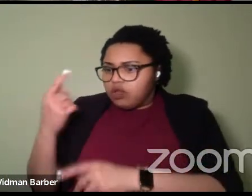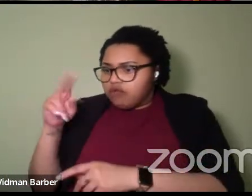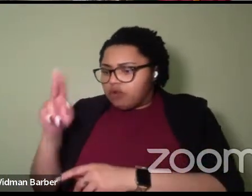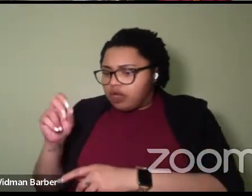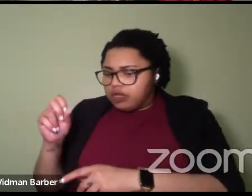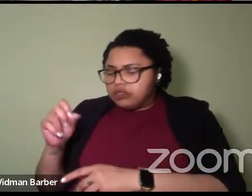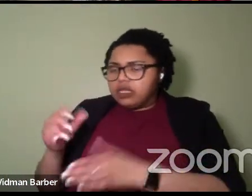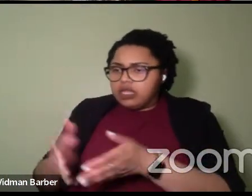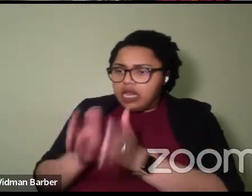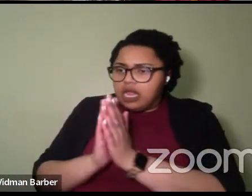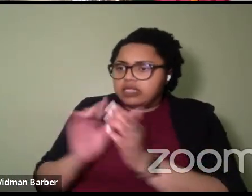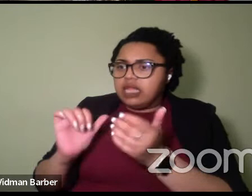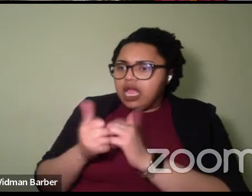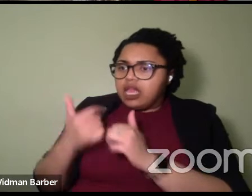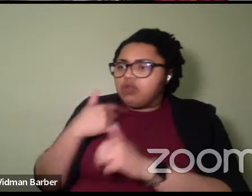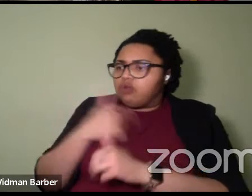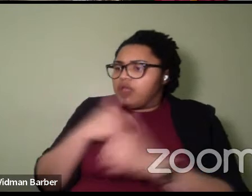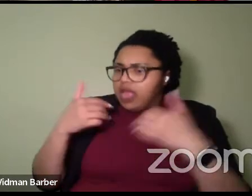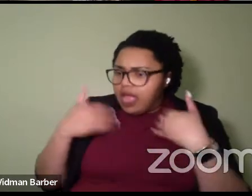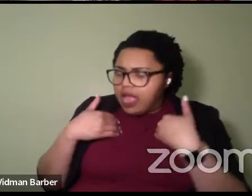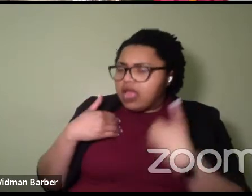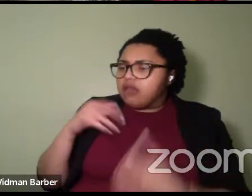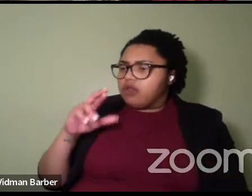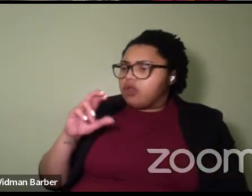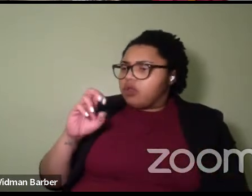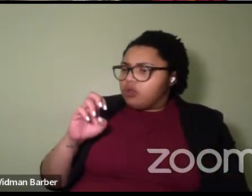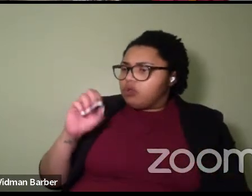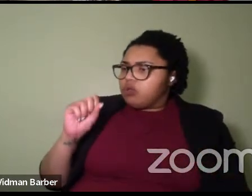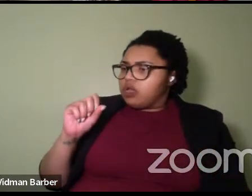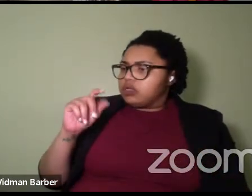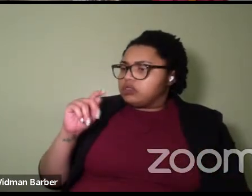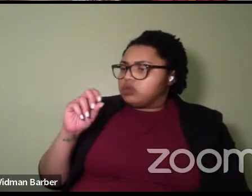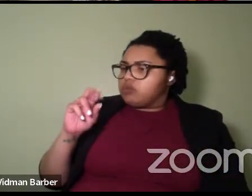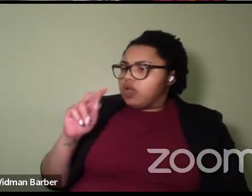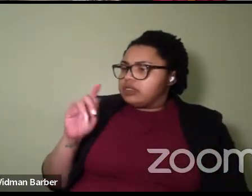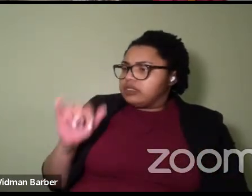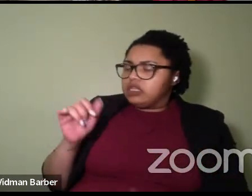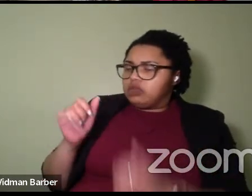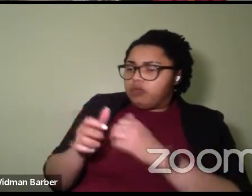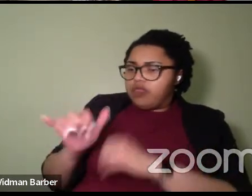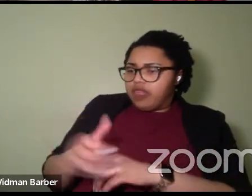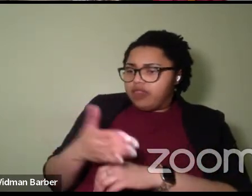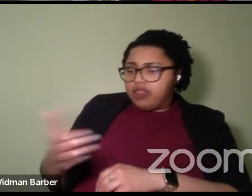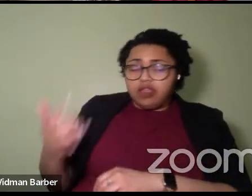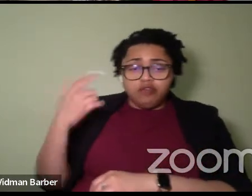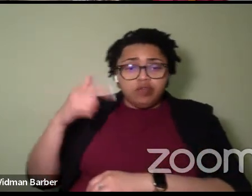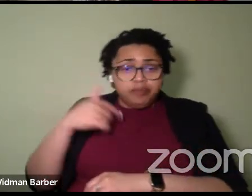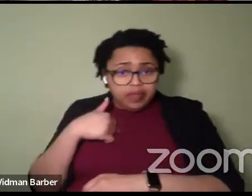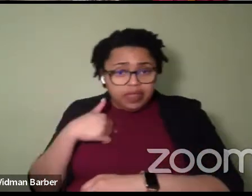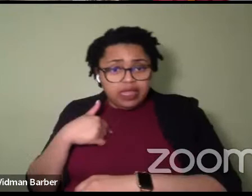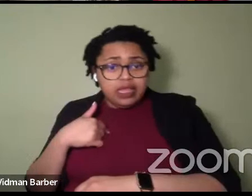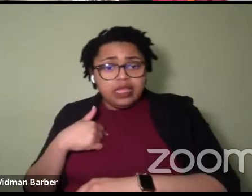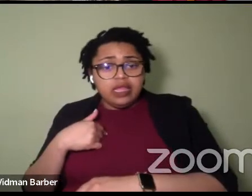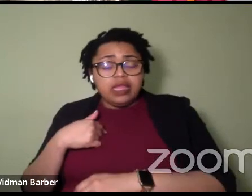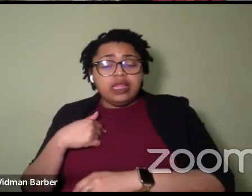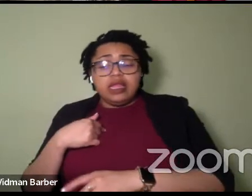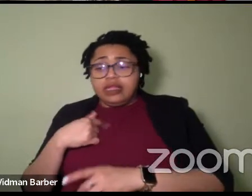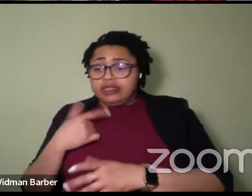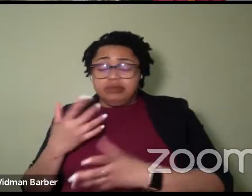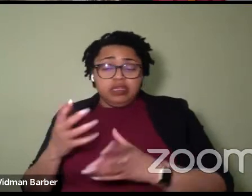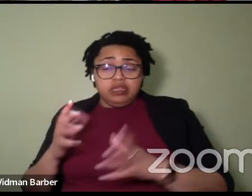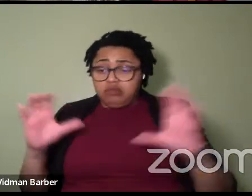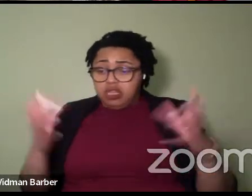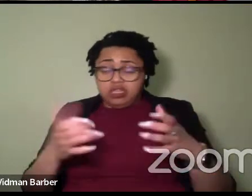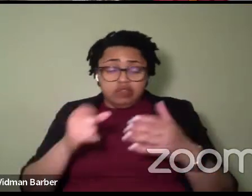have reciprocity with that thing? And so the thing that's been most important for me is a collective of women of color. The women of color who I always